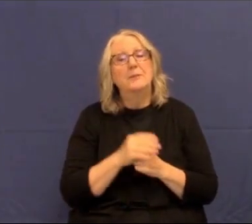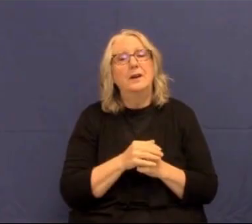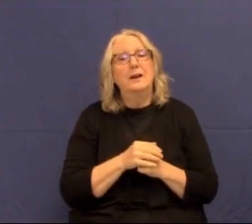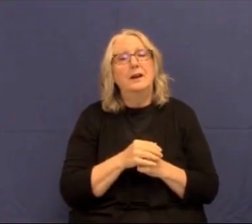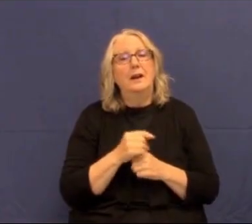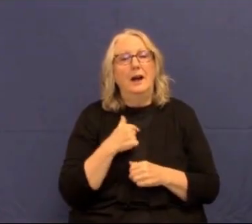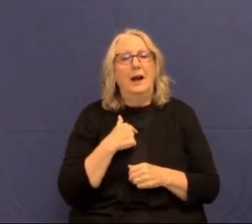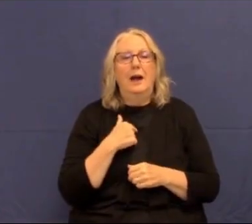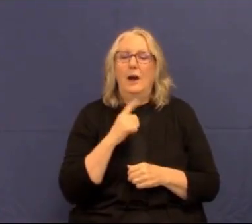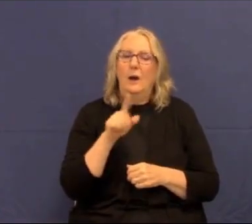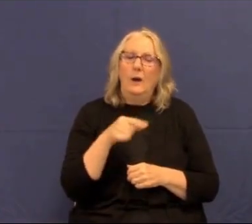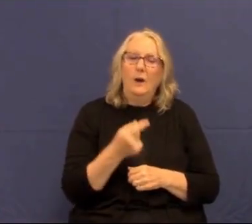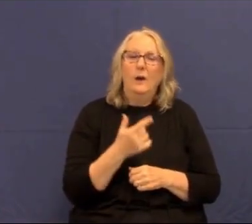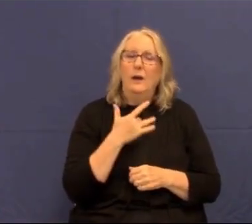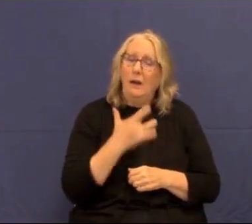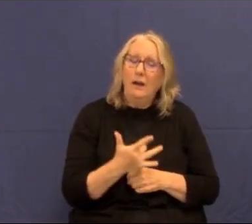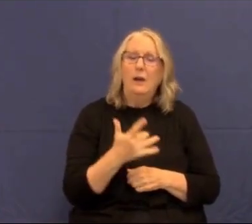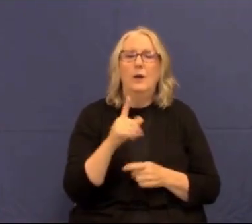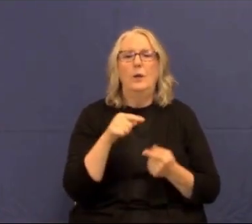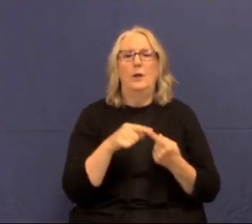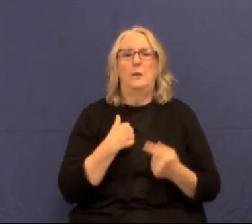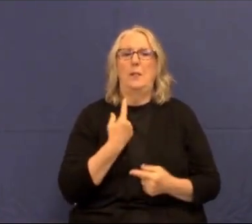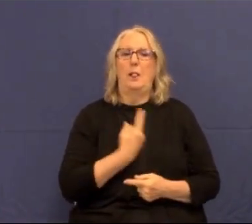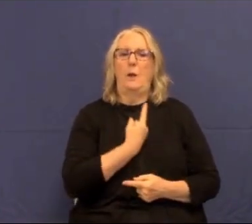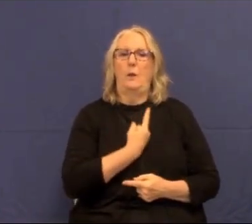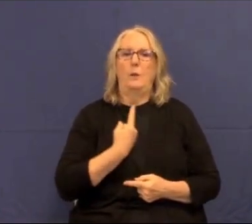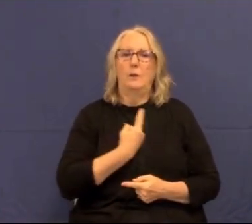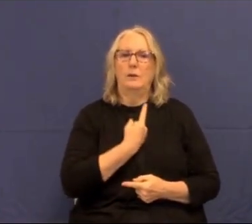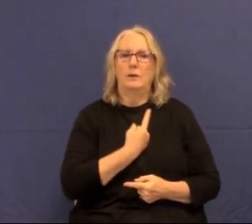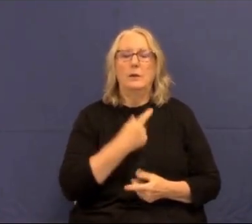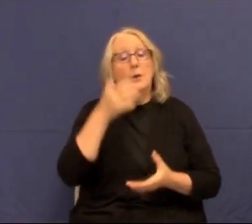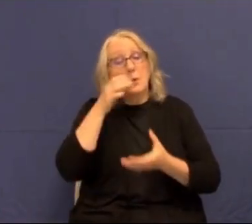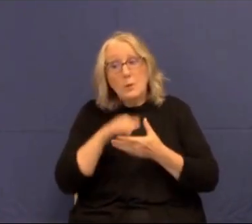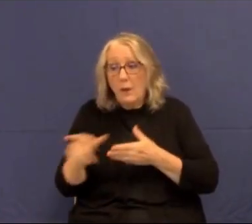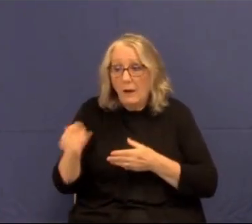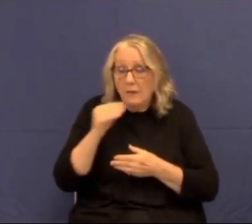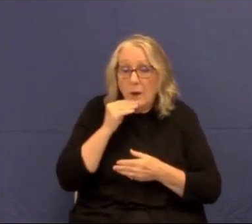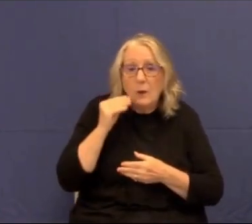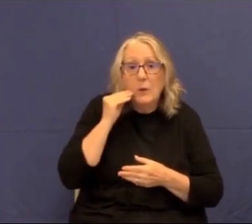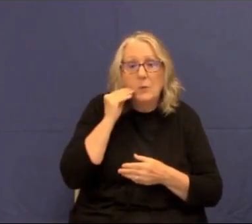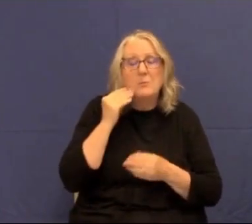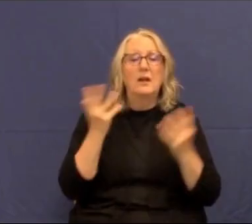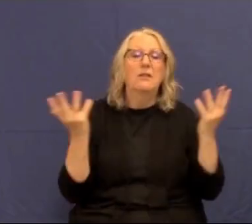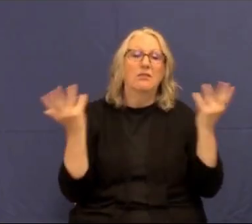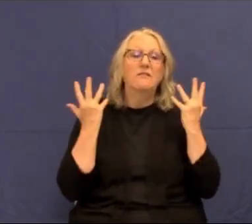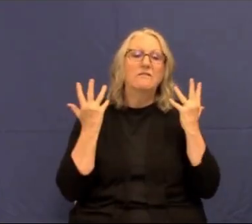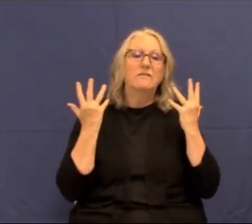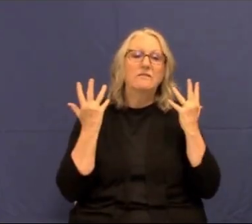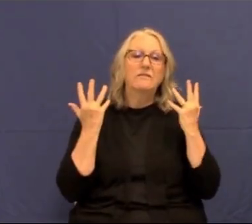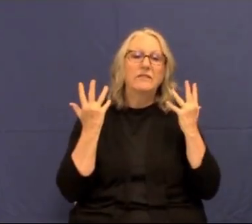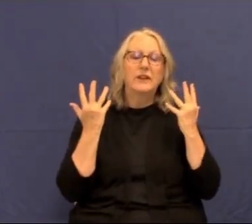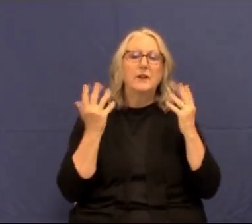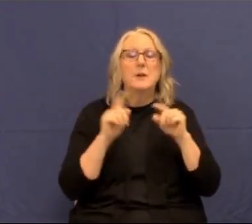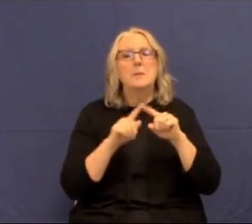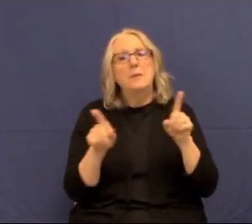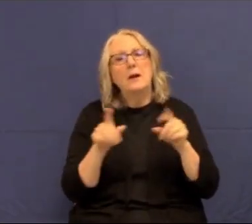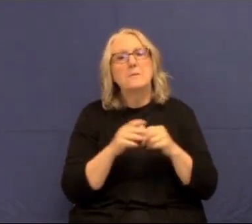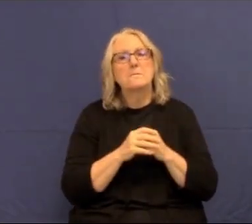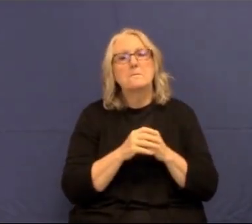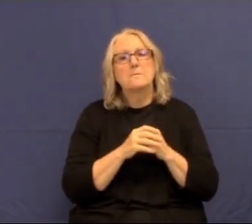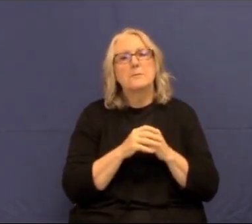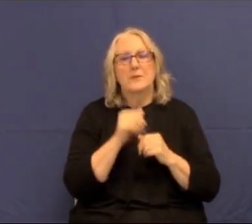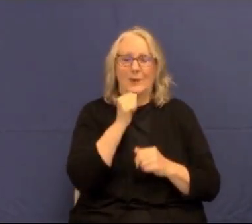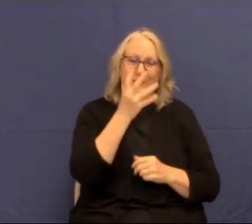home, I usually only do it when I'm home alone. Usually when my wife is home, I have it on and that type of thing.